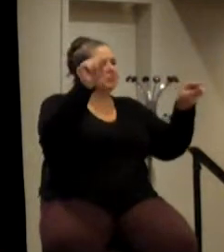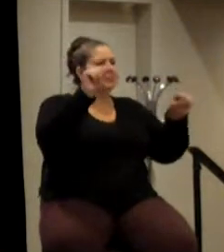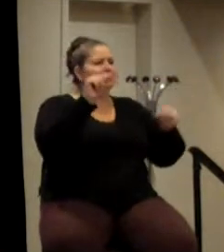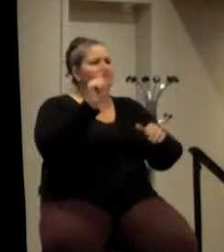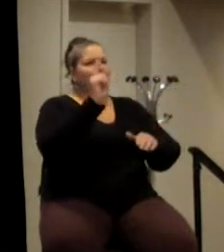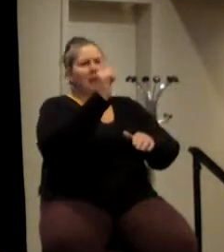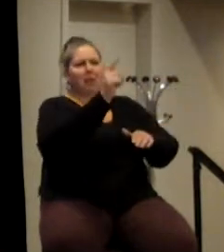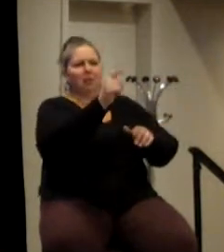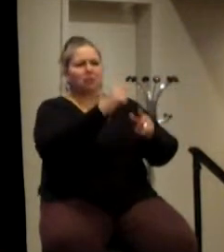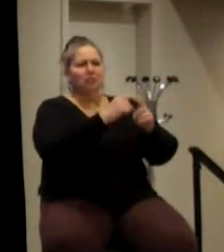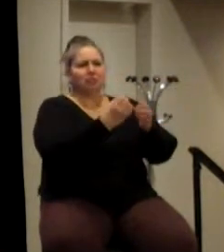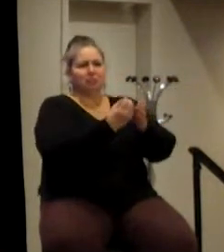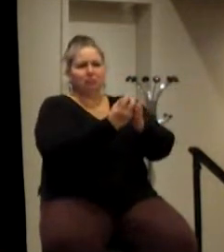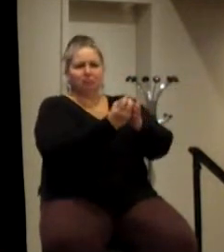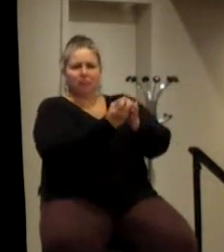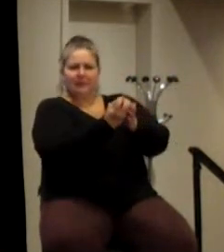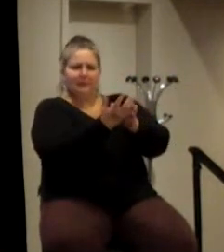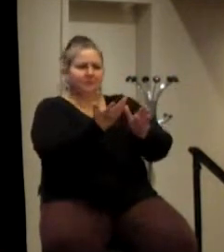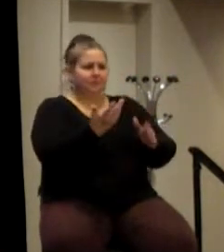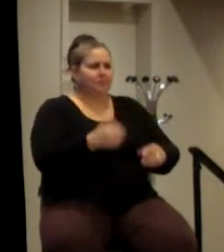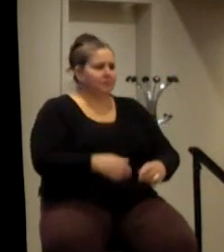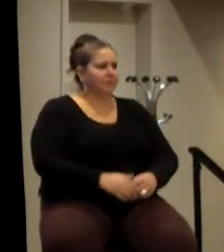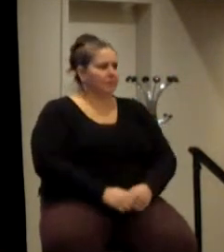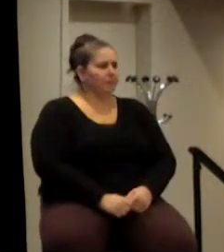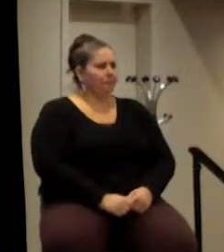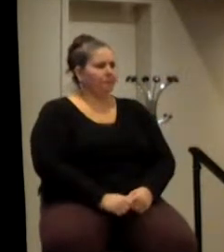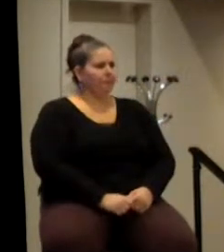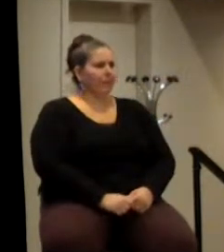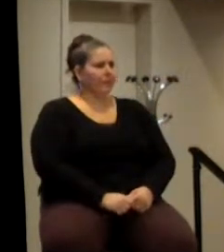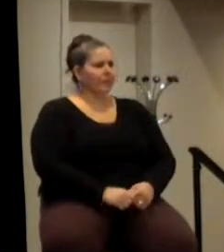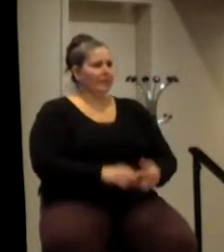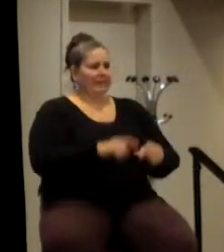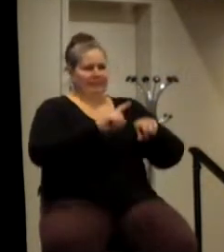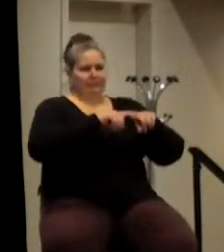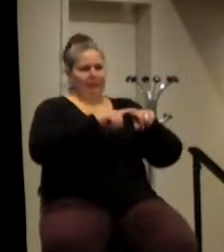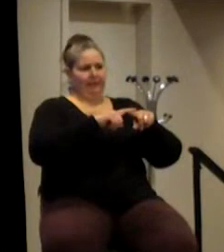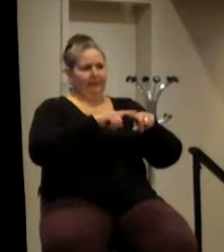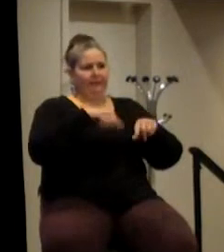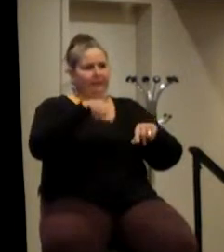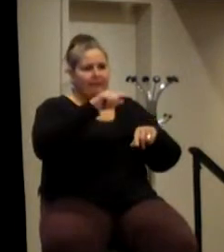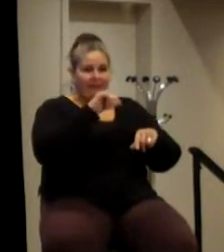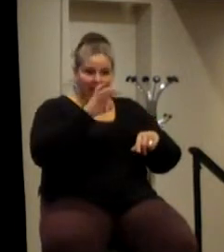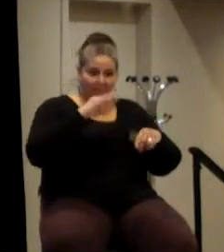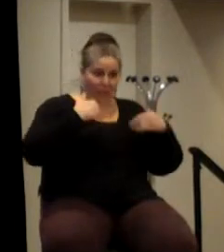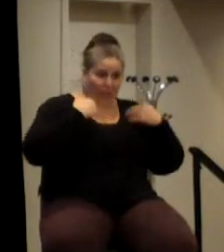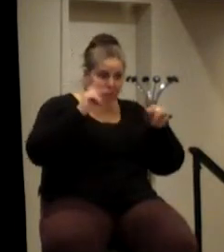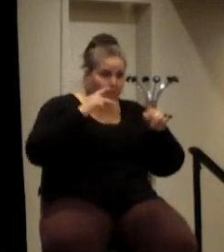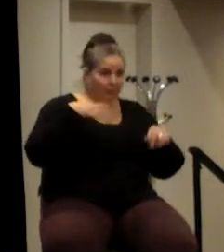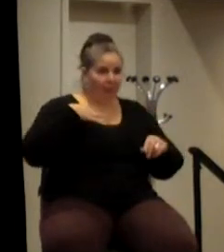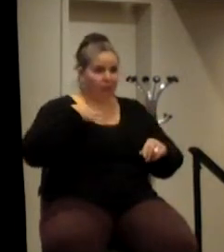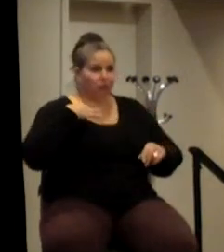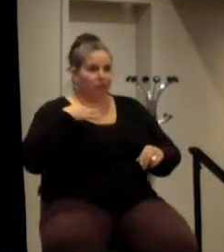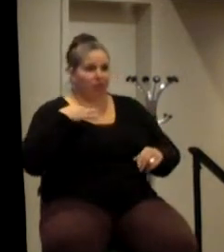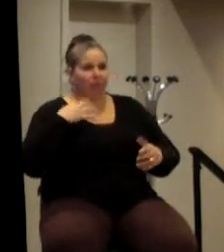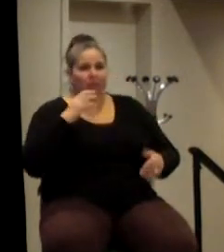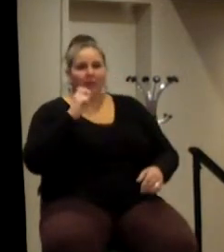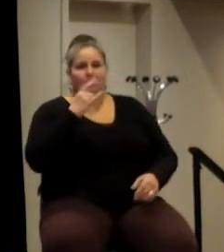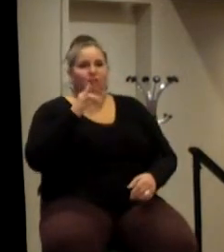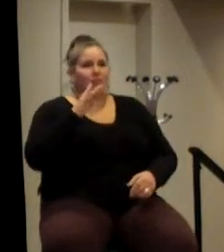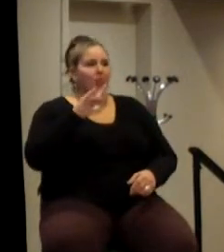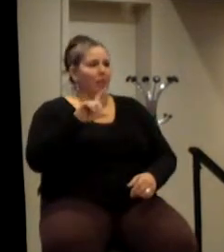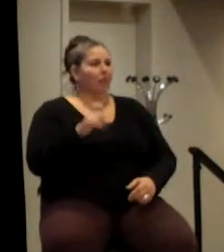that eligibility standpoint goes for our young people. Certainly the data shows that the young people do get this